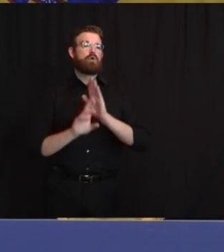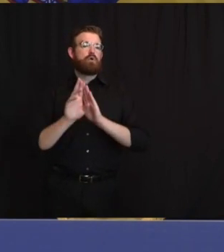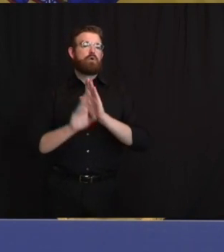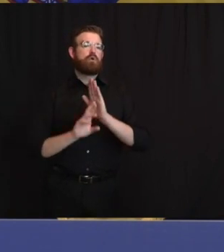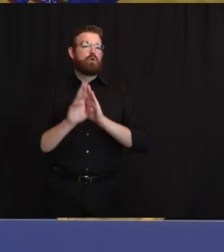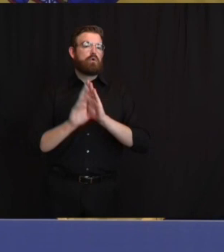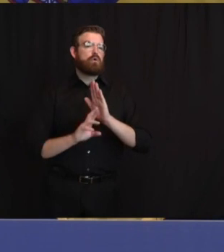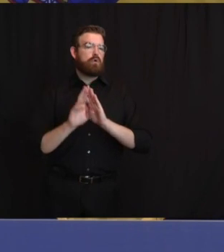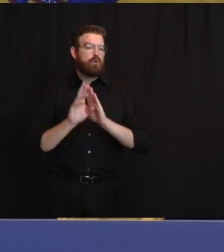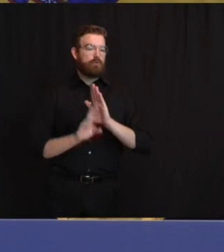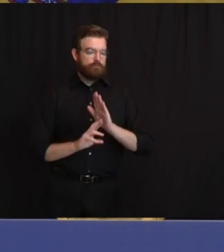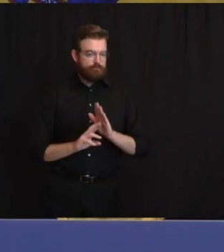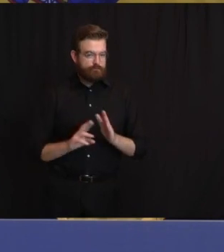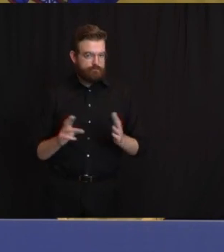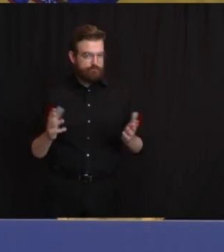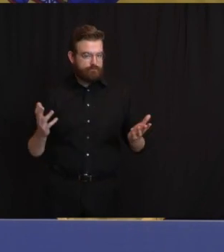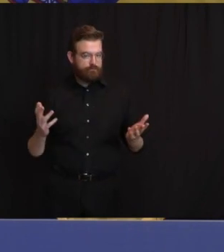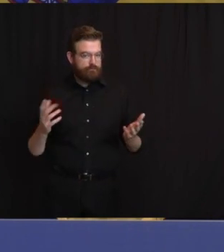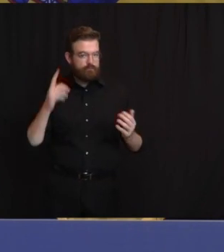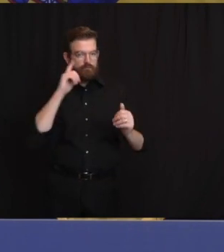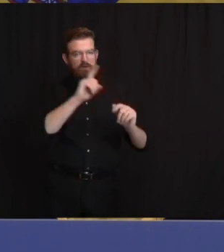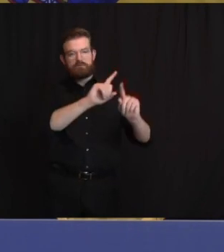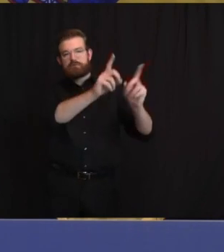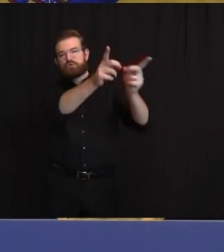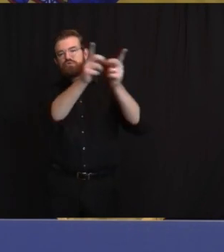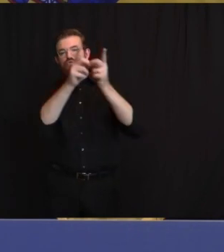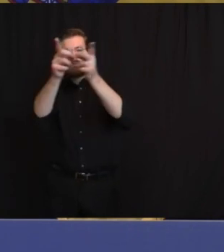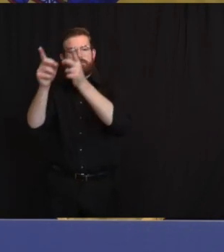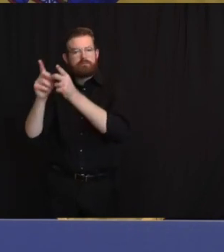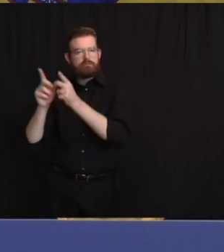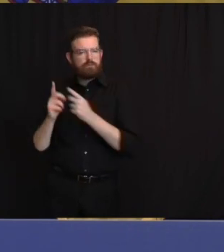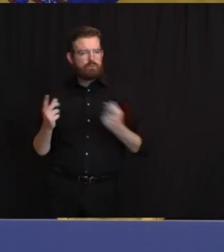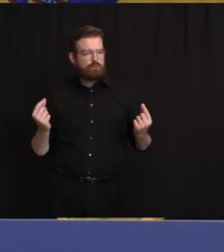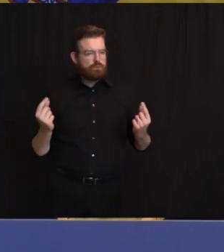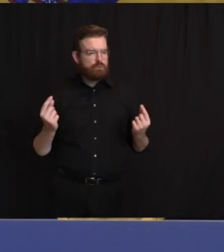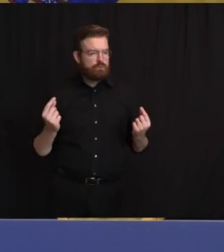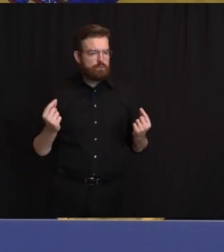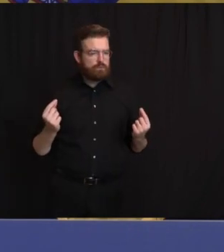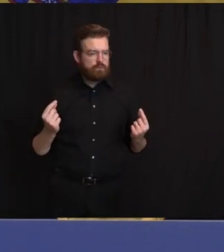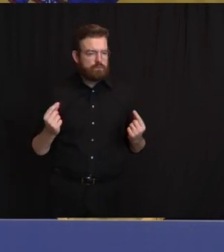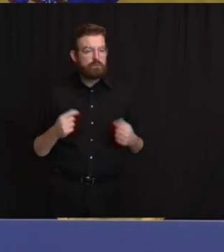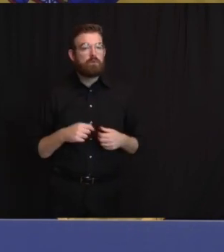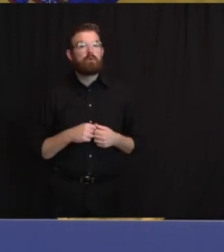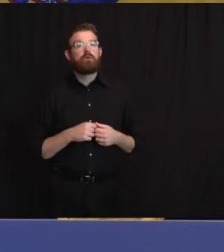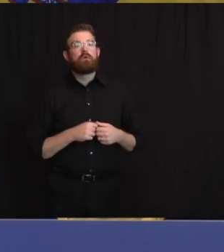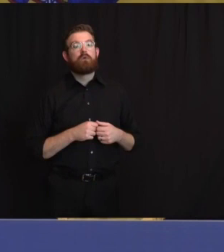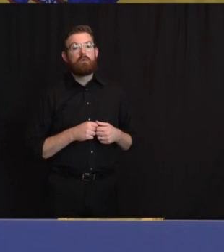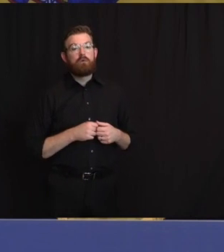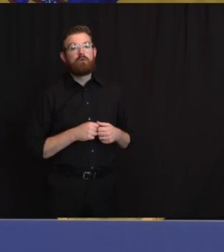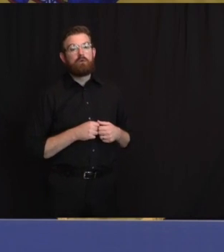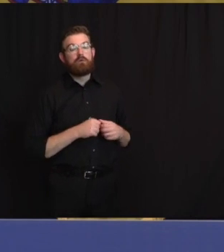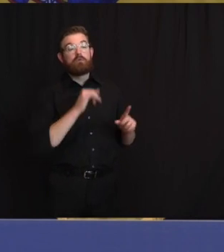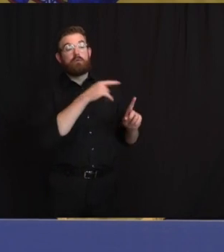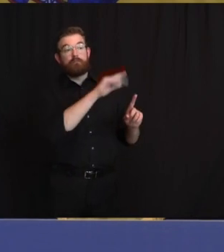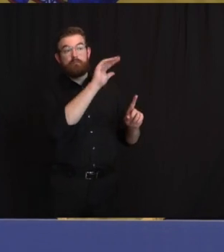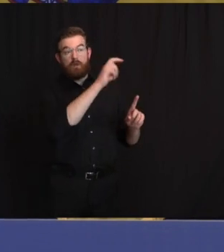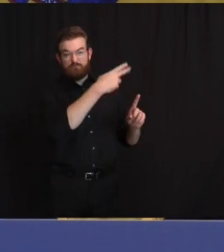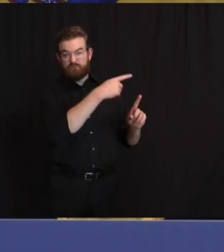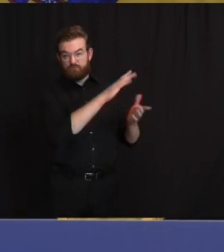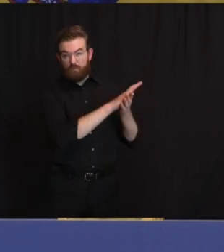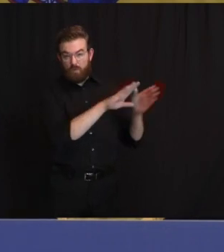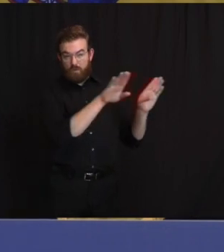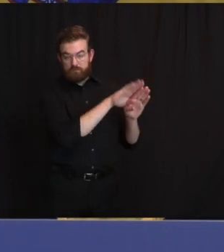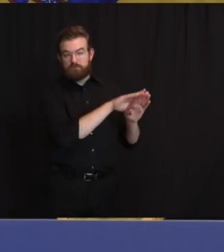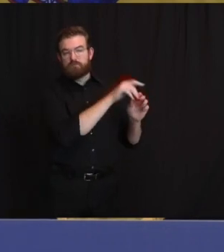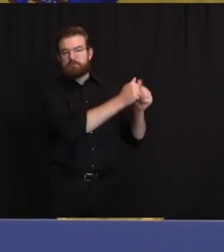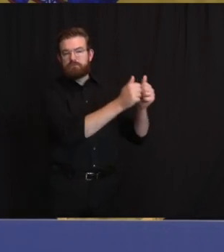consider. And just as when we closed, each of the districts submitted a plan under the theory that no two